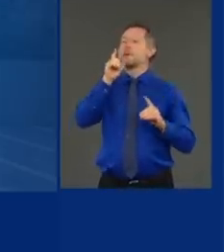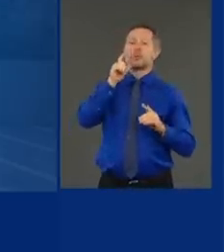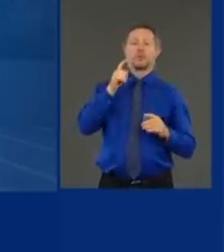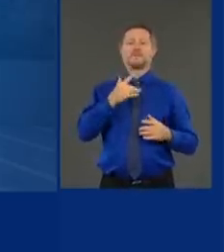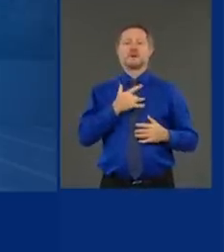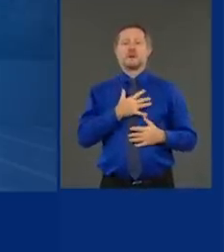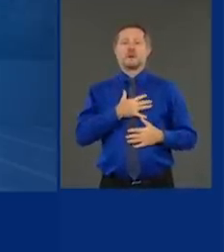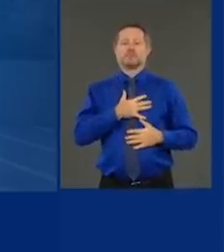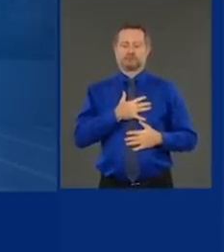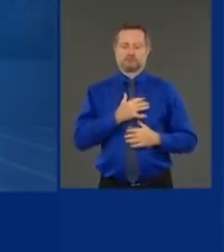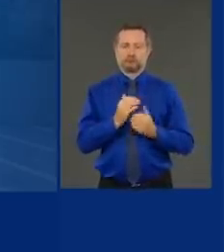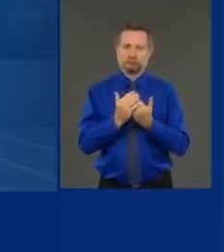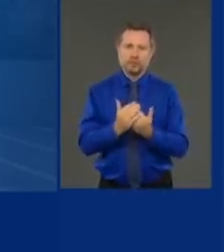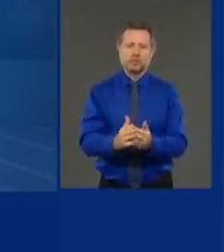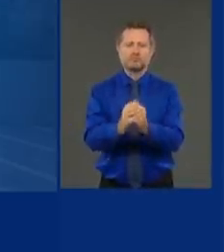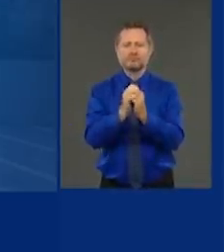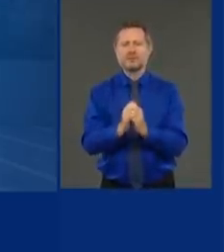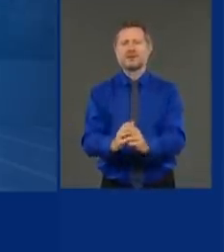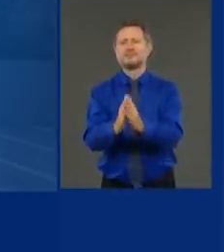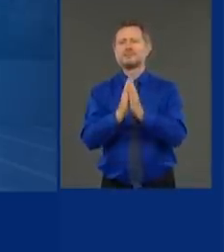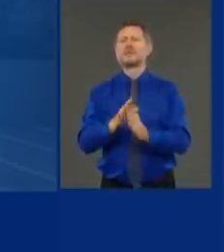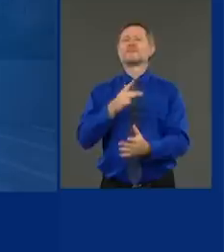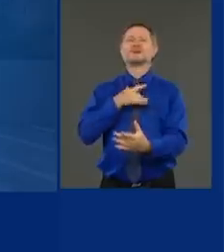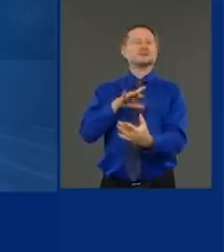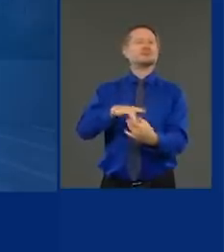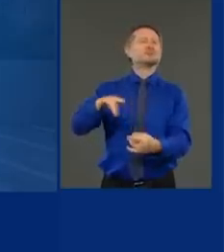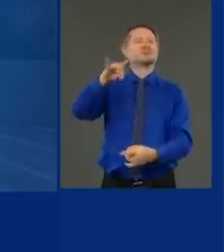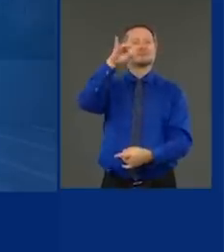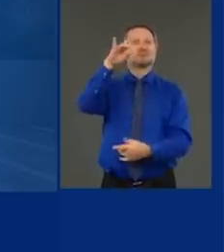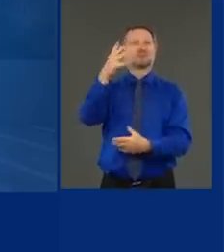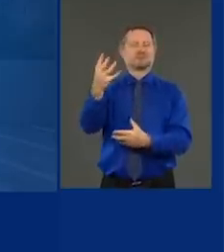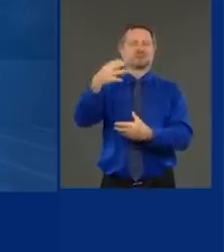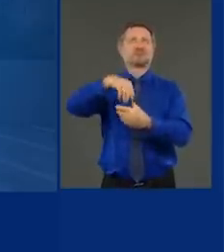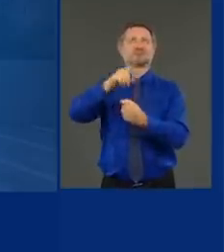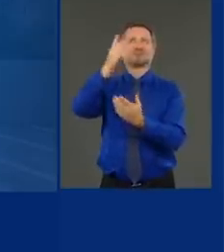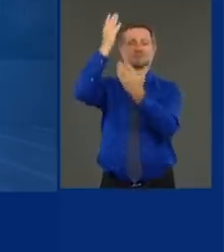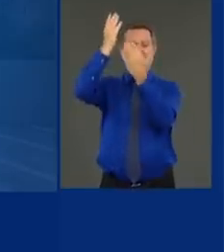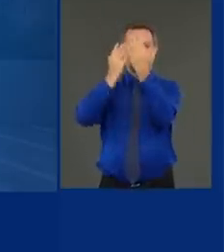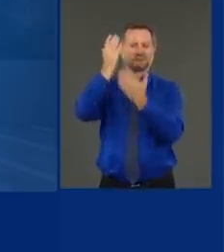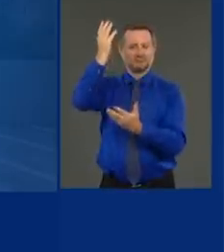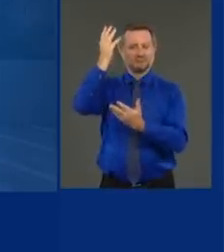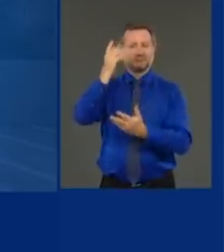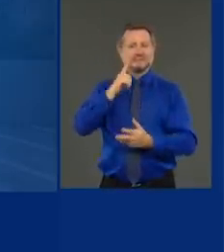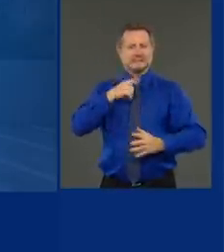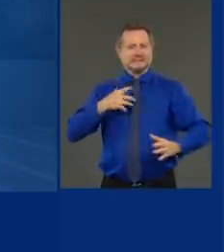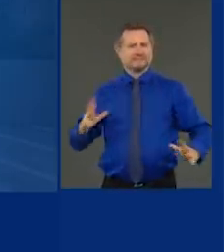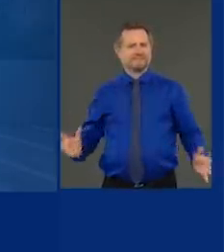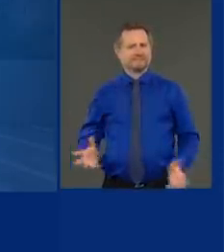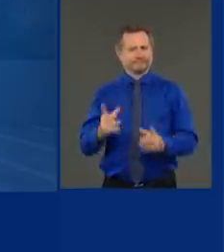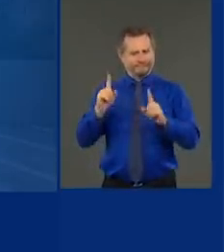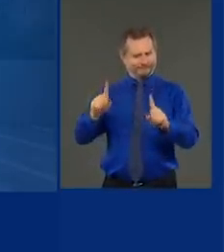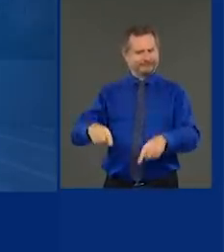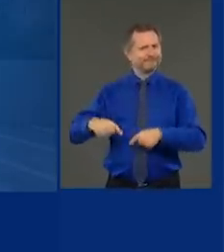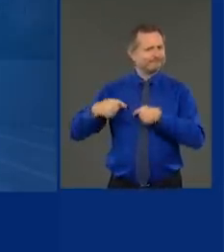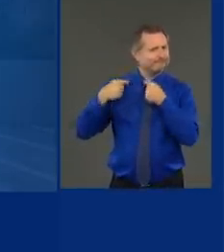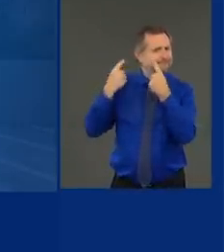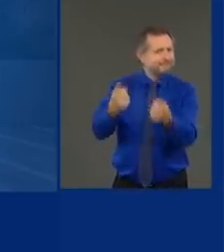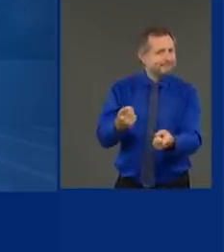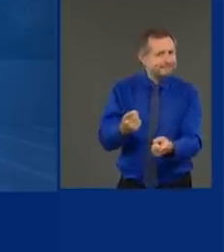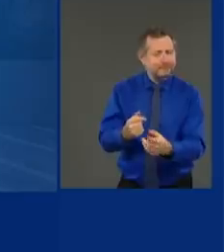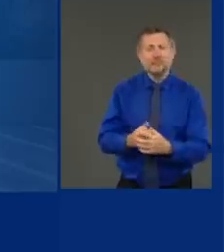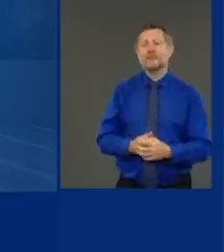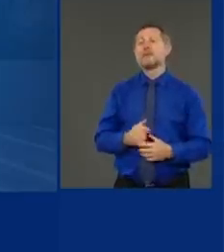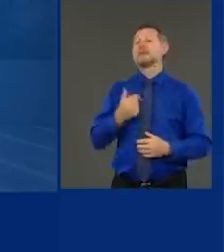a spiritual place, and we've been trying to get it done for a long time. Sometimes